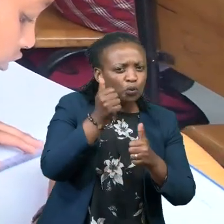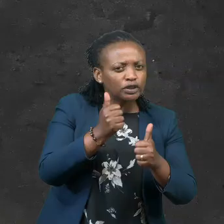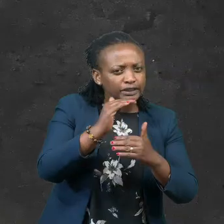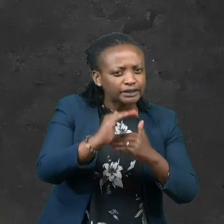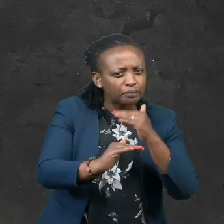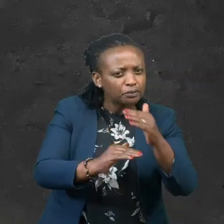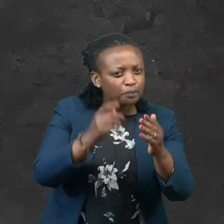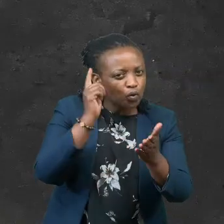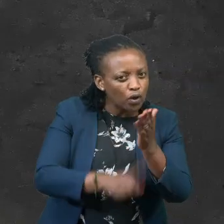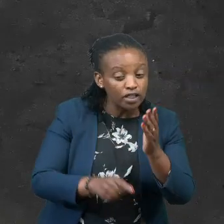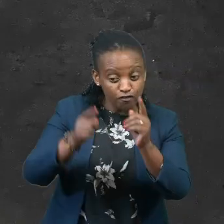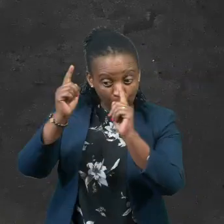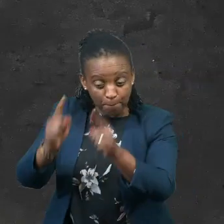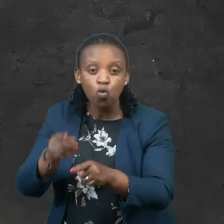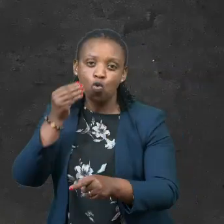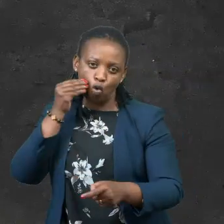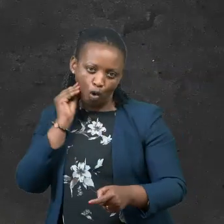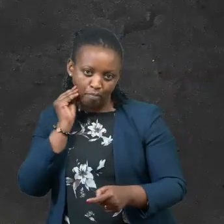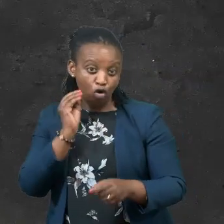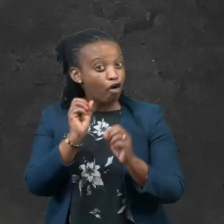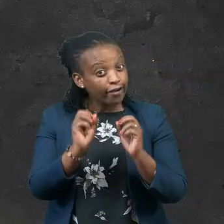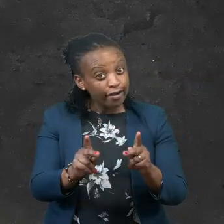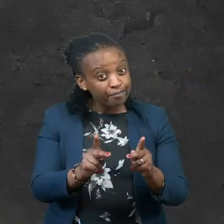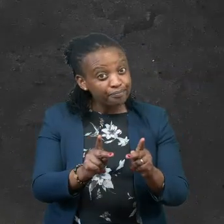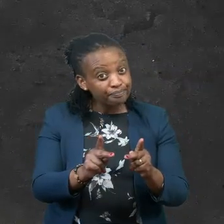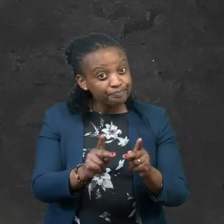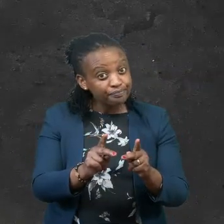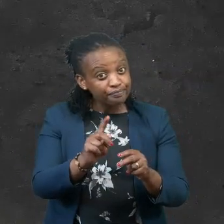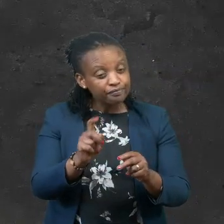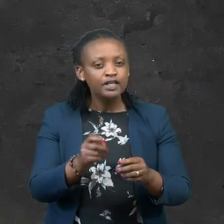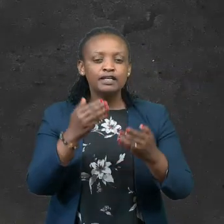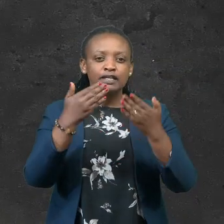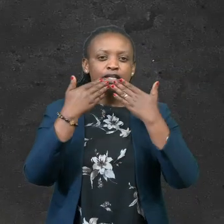water filtration. That is your homework when you reach home.